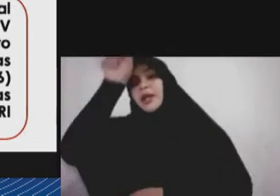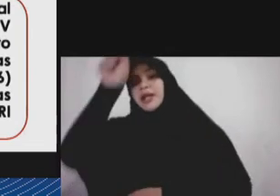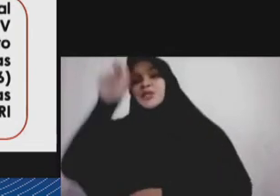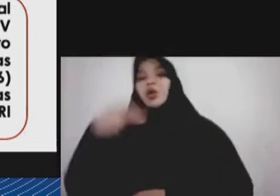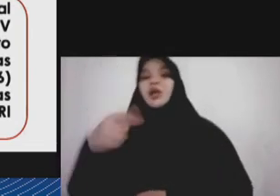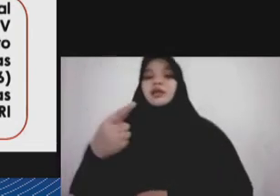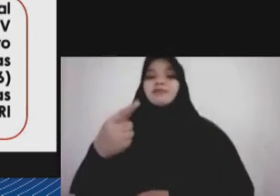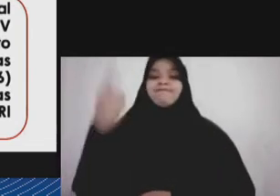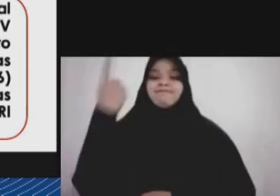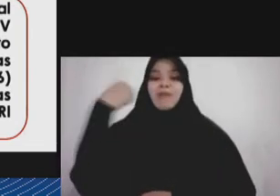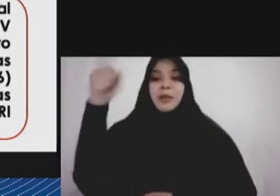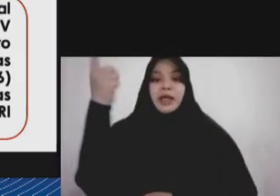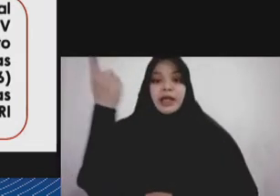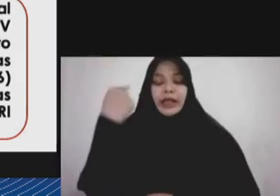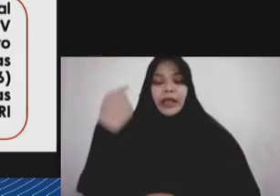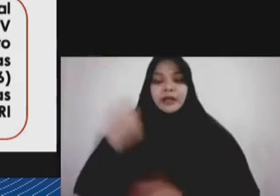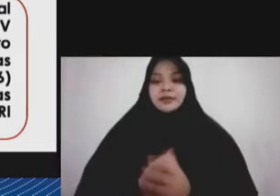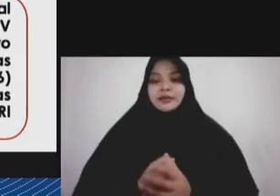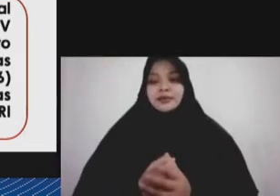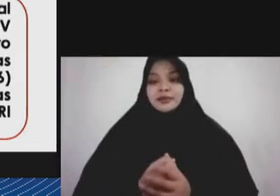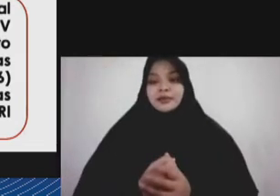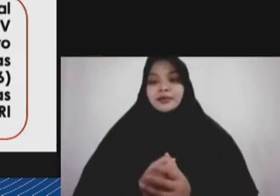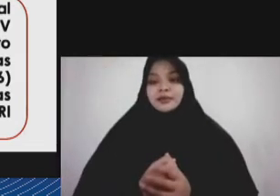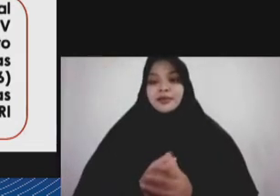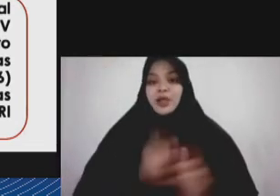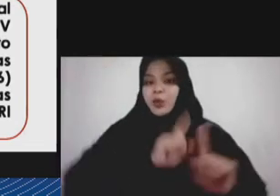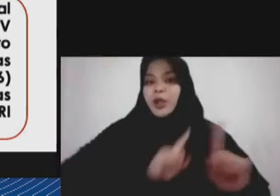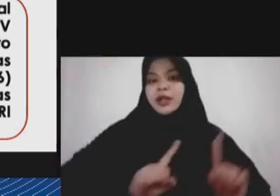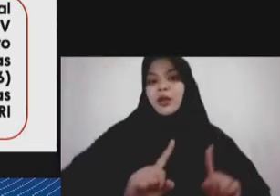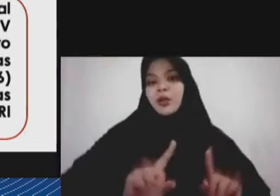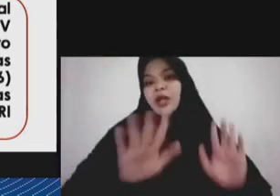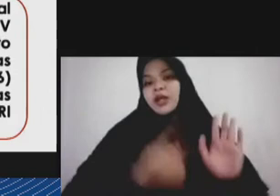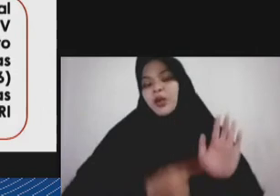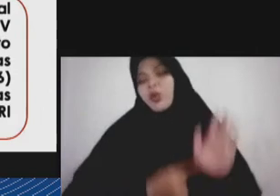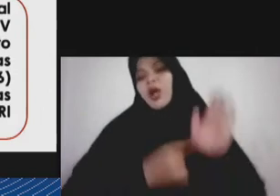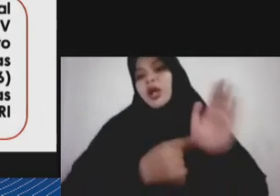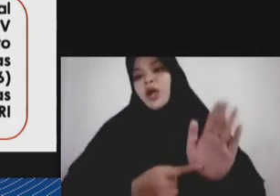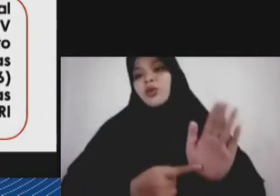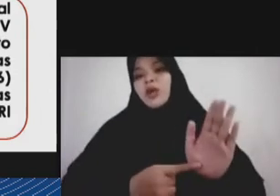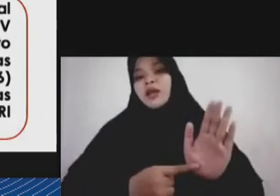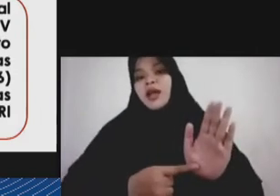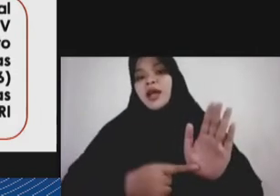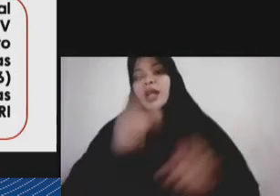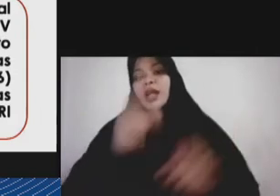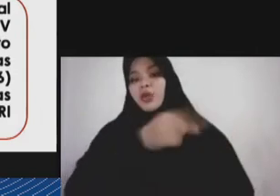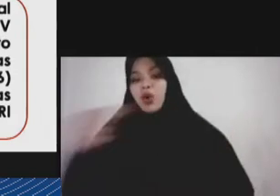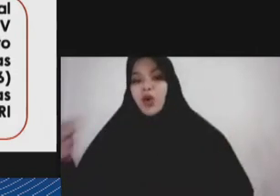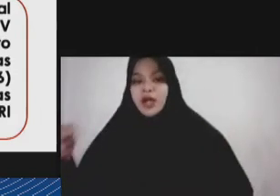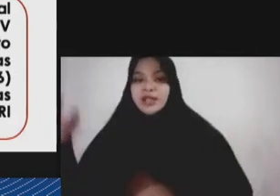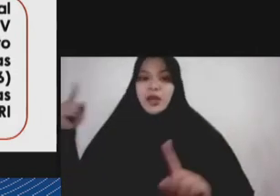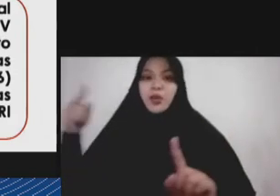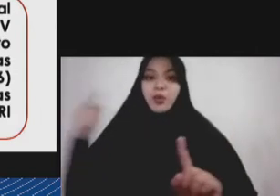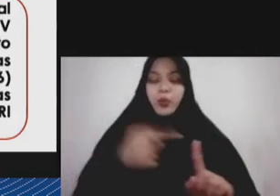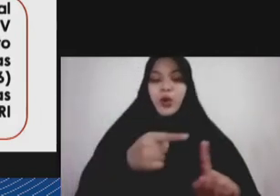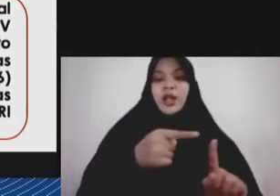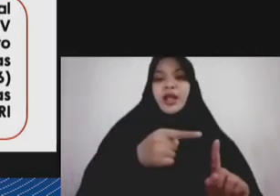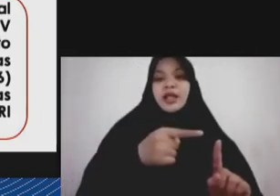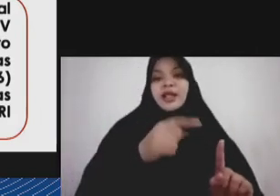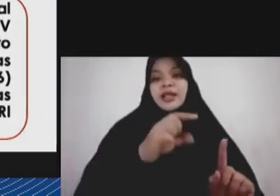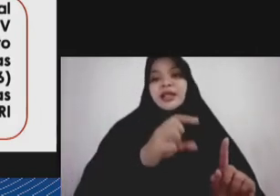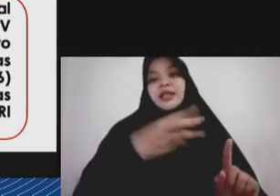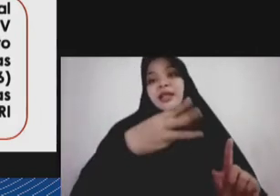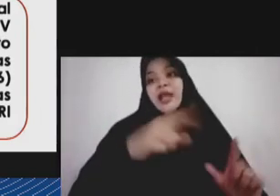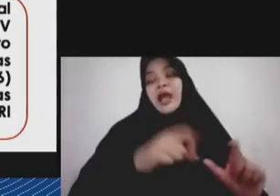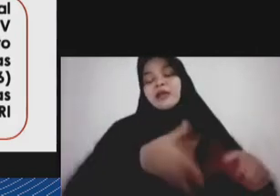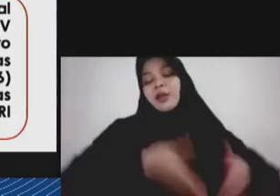the House of Representatives of the Republic of Indonesia, which proposed the ESV bill.